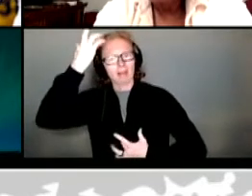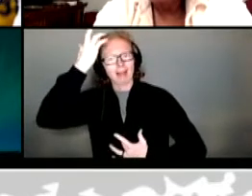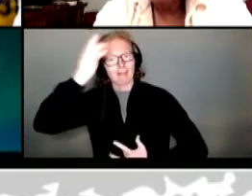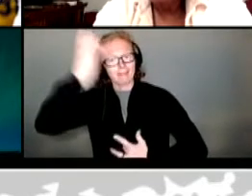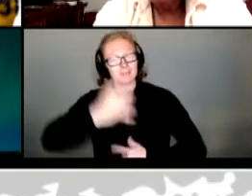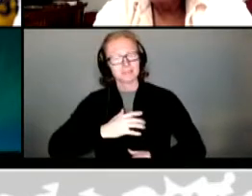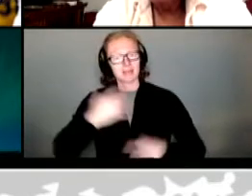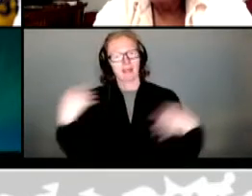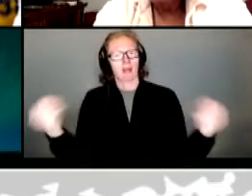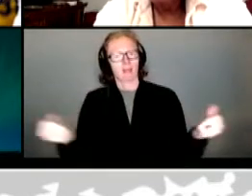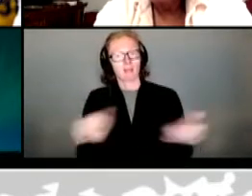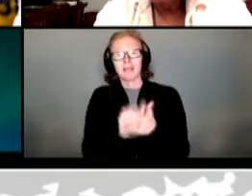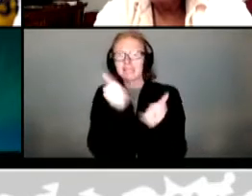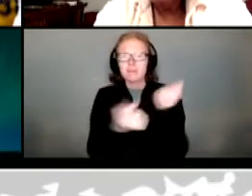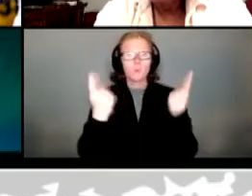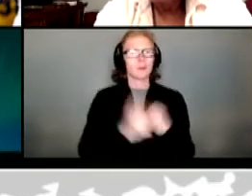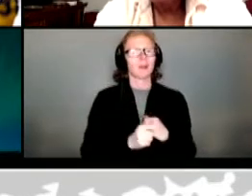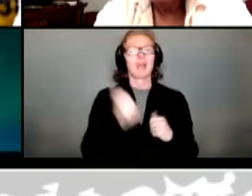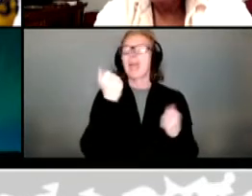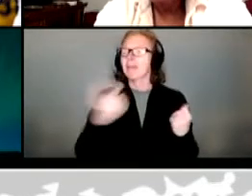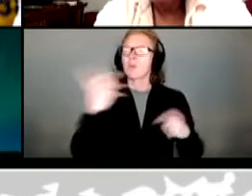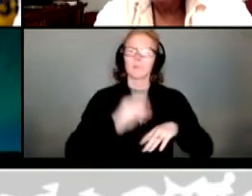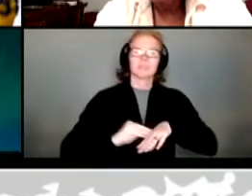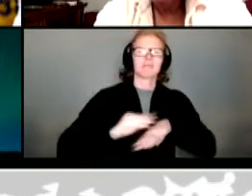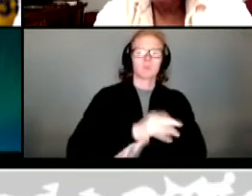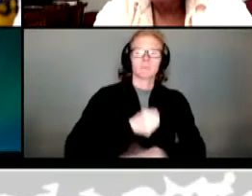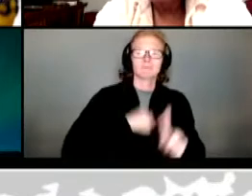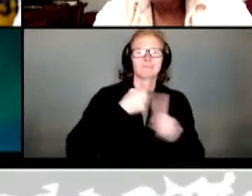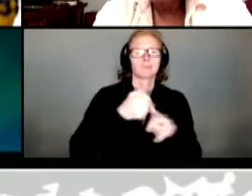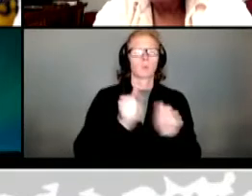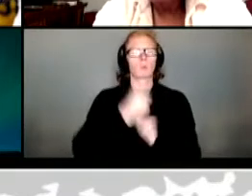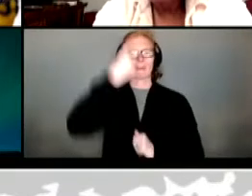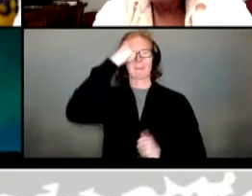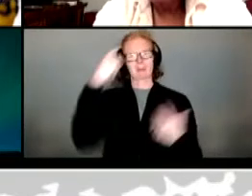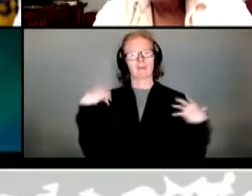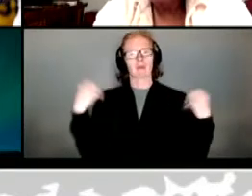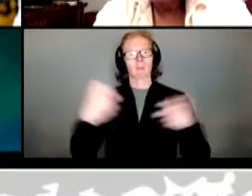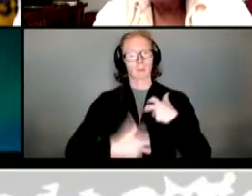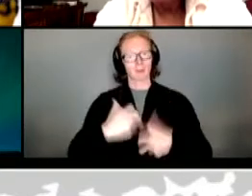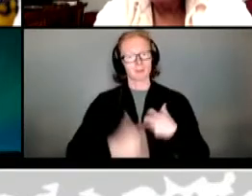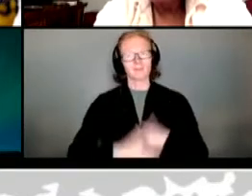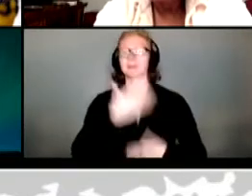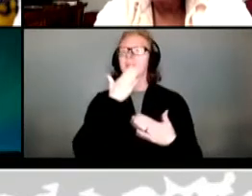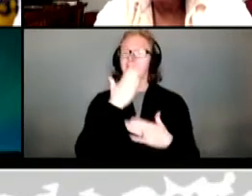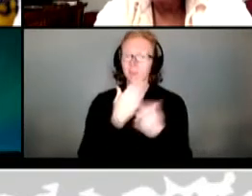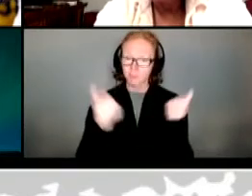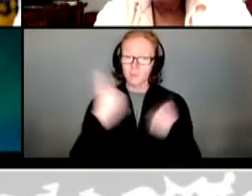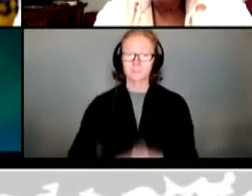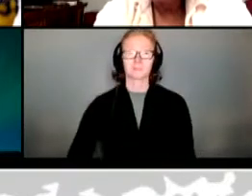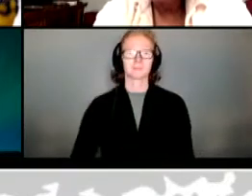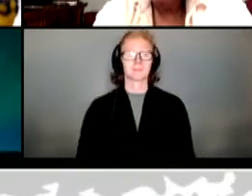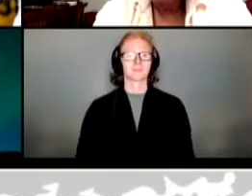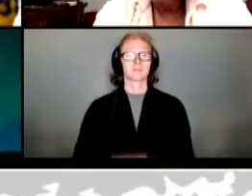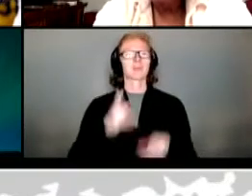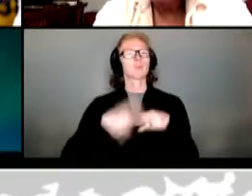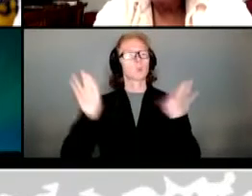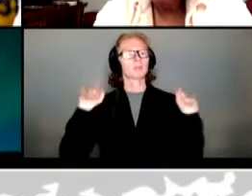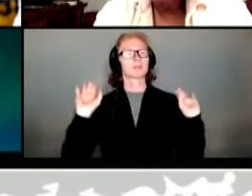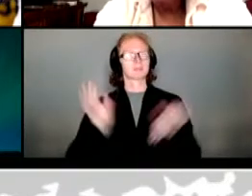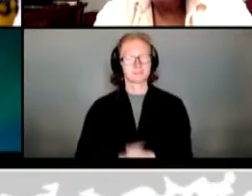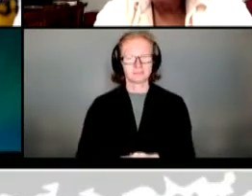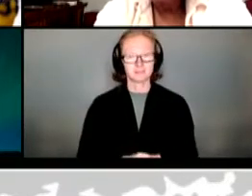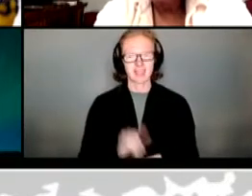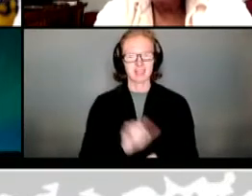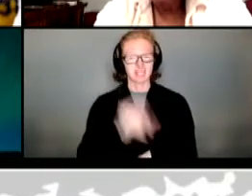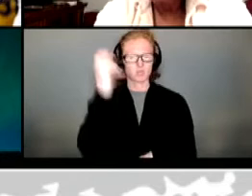everybody, because everybody's impacted with mental health challenges. So thank you all. I'll keep it short, but that's the